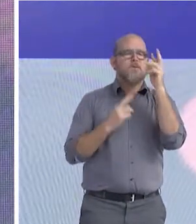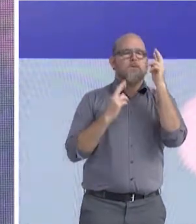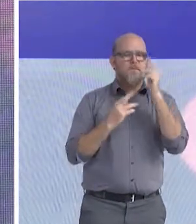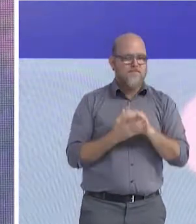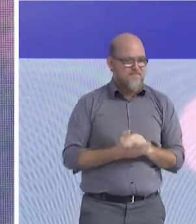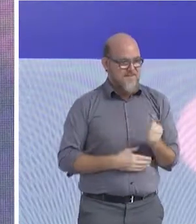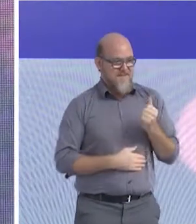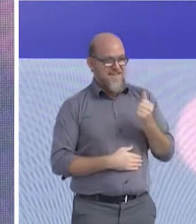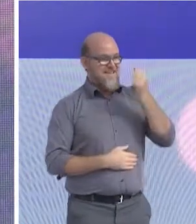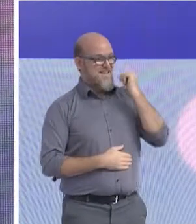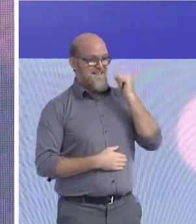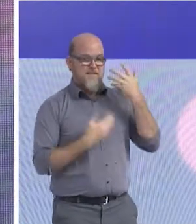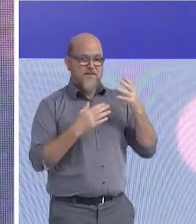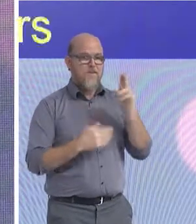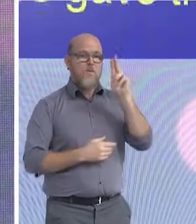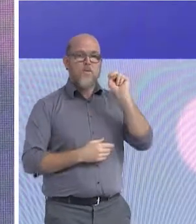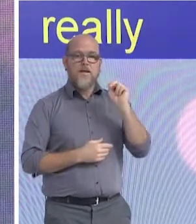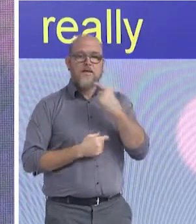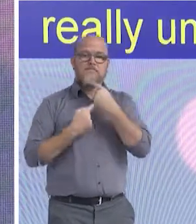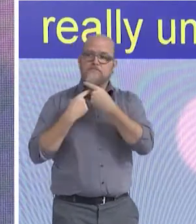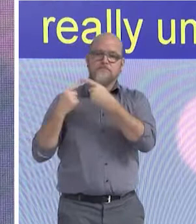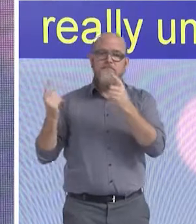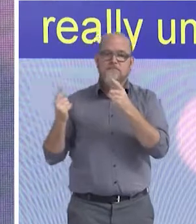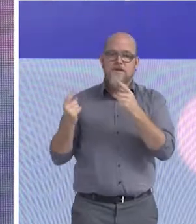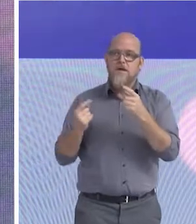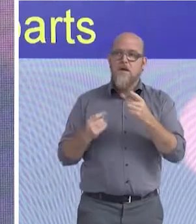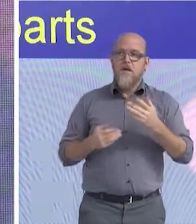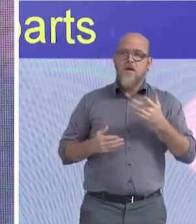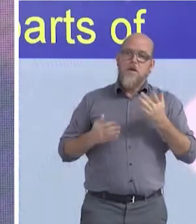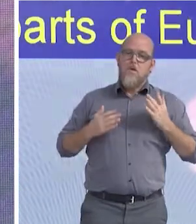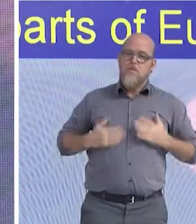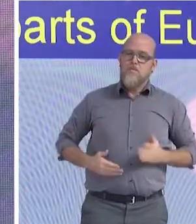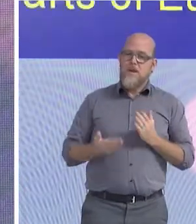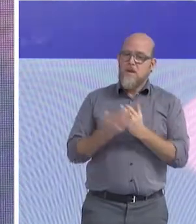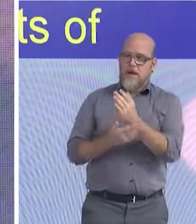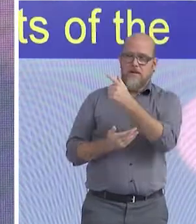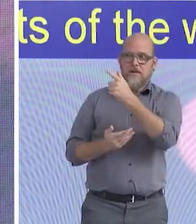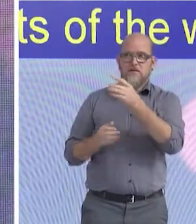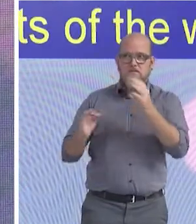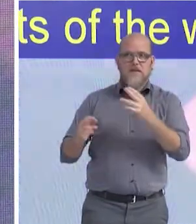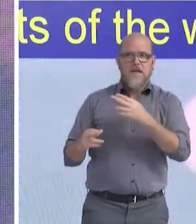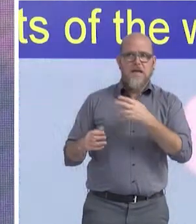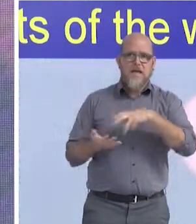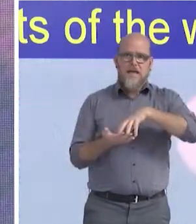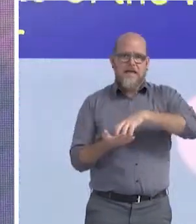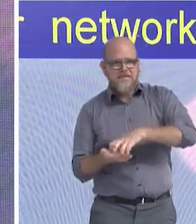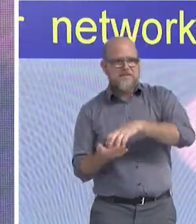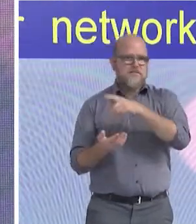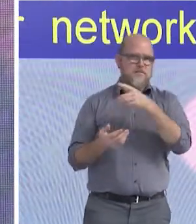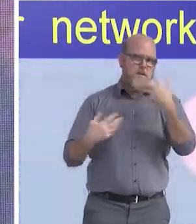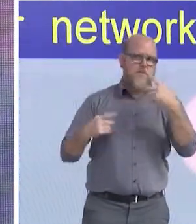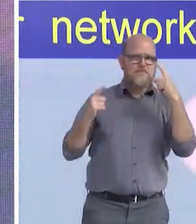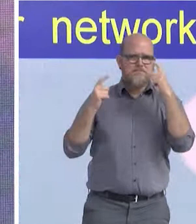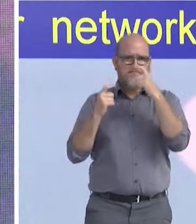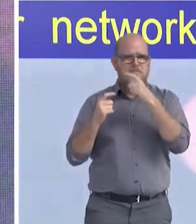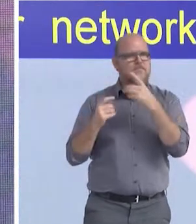in many parts of Europe, many parts of the world. So what does your network of ombudsmen, the European Ombudsman Network, do